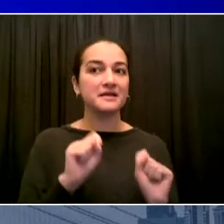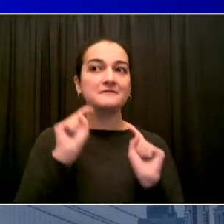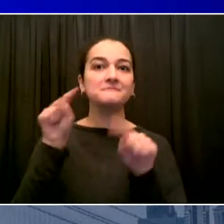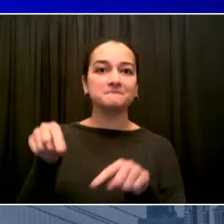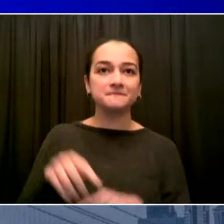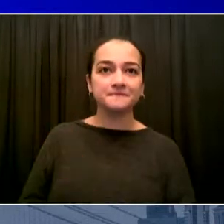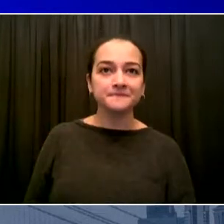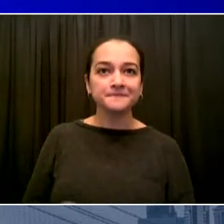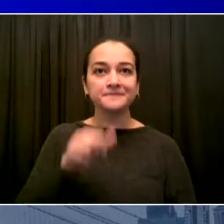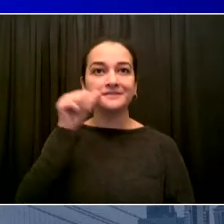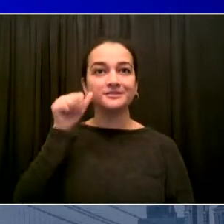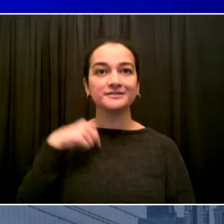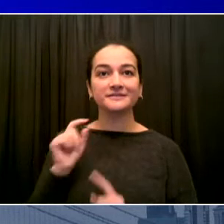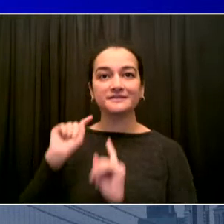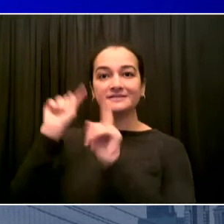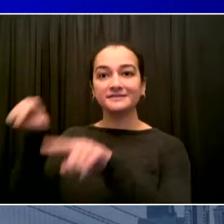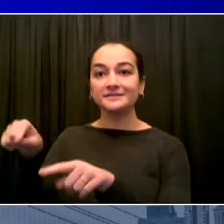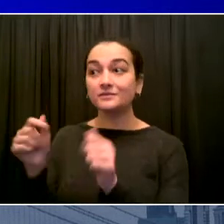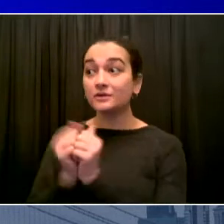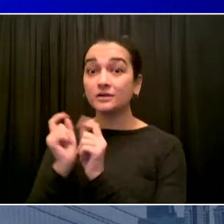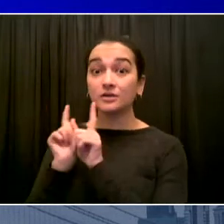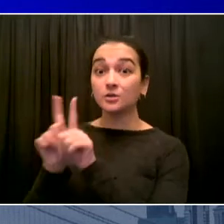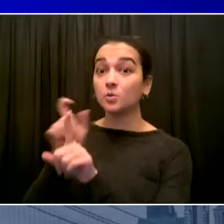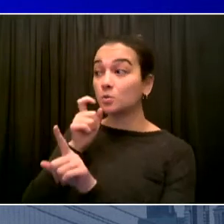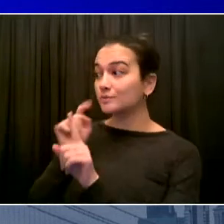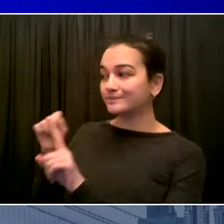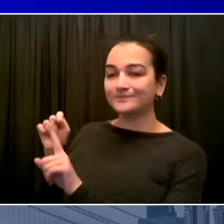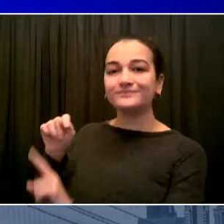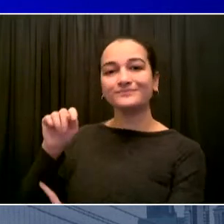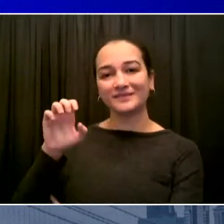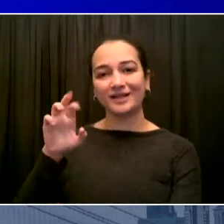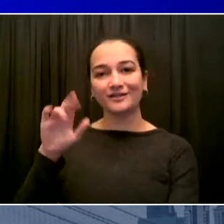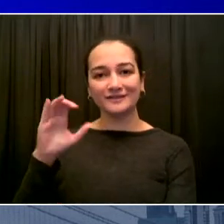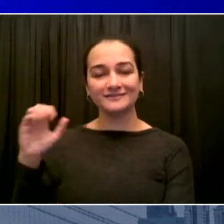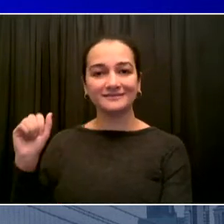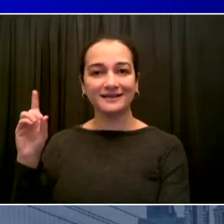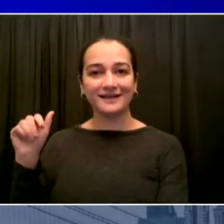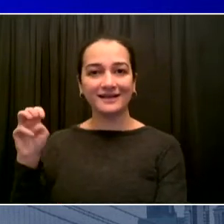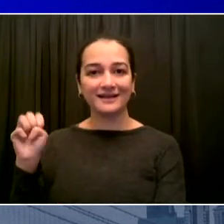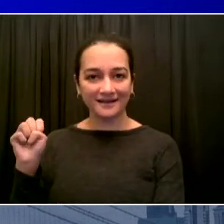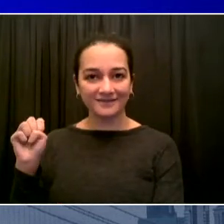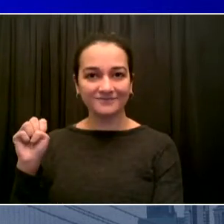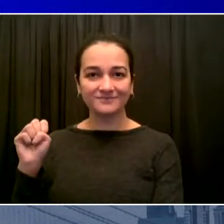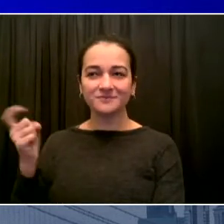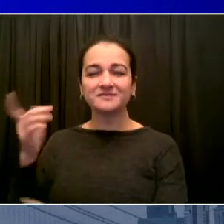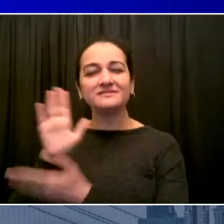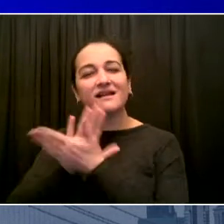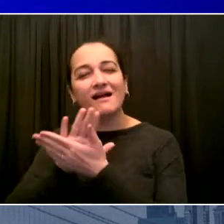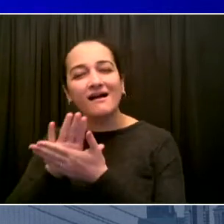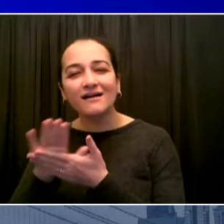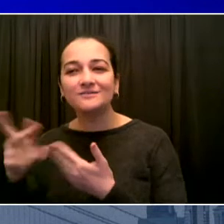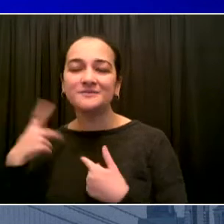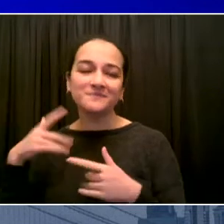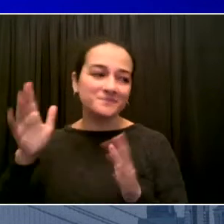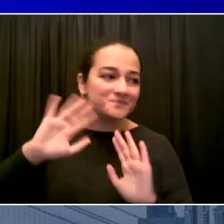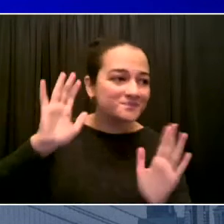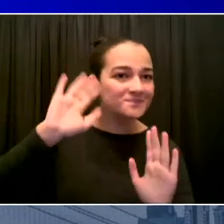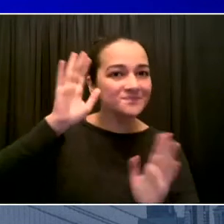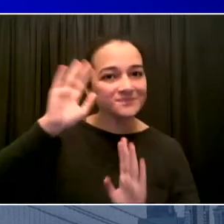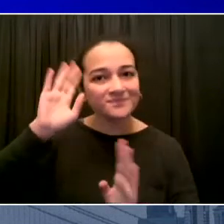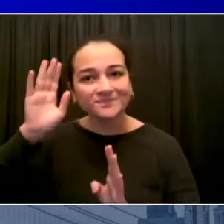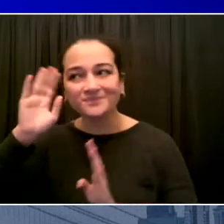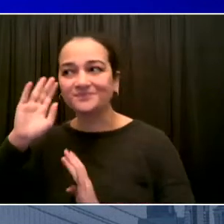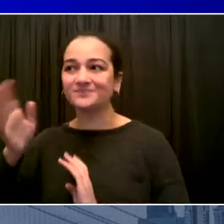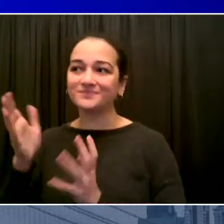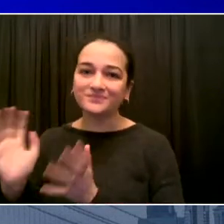they need from their city government, and we were able to get people help right away. It was wonderful. It's one of the things I love most about City Hall in your